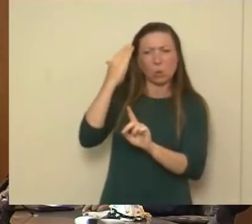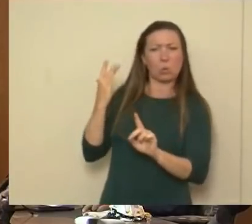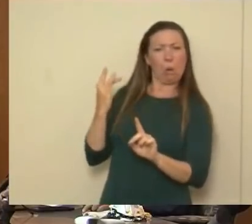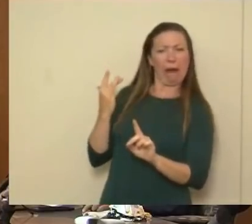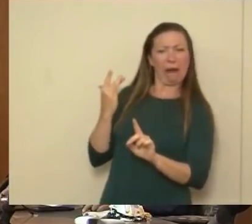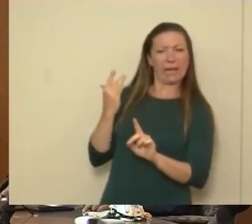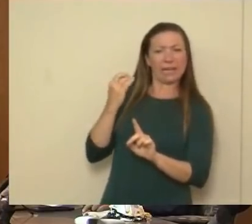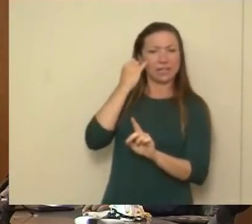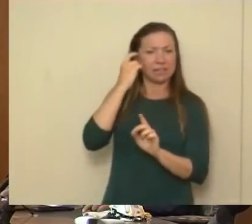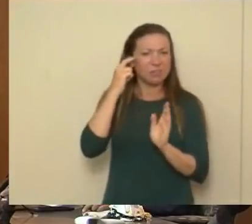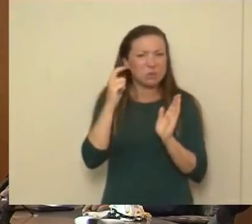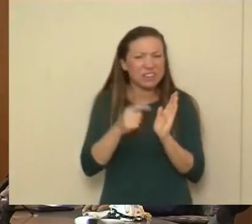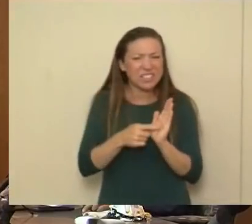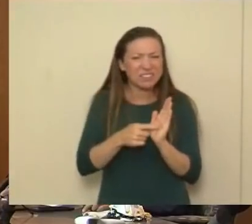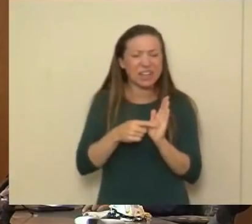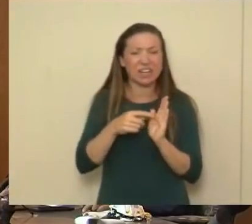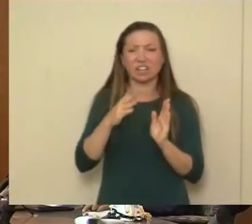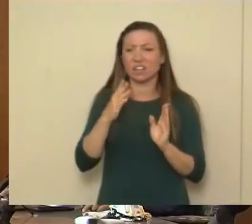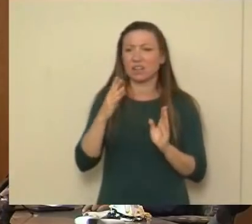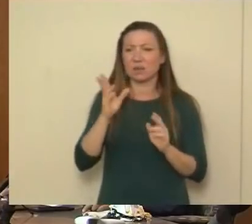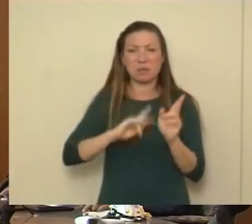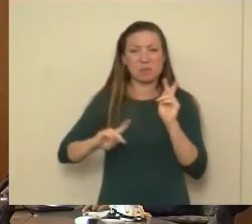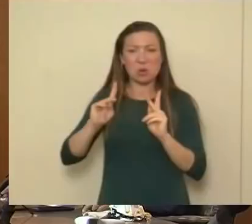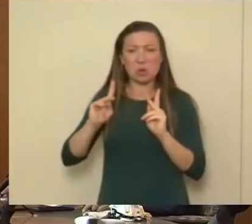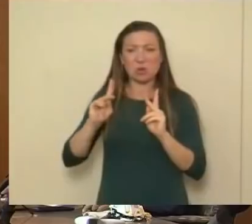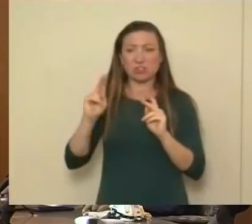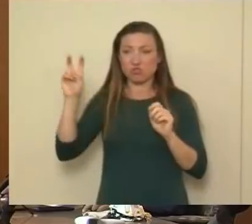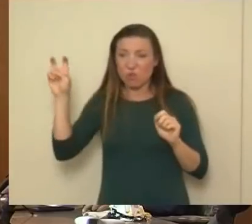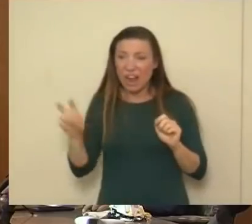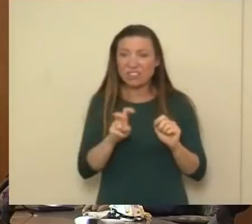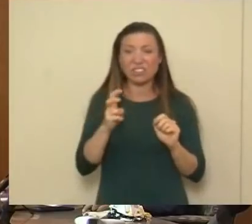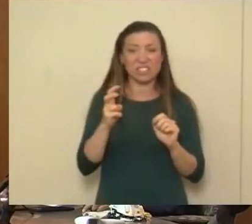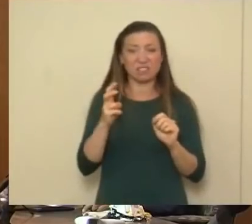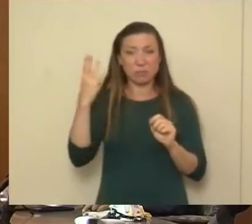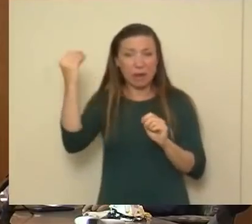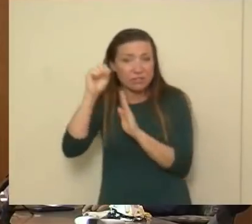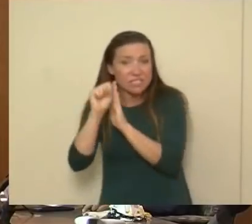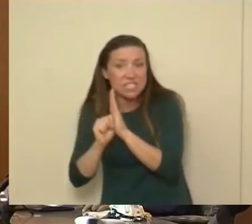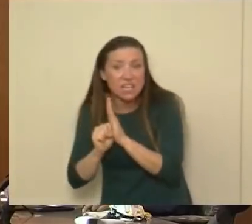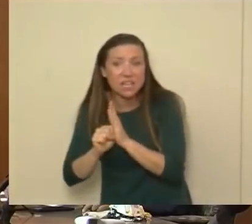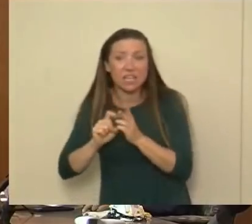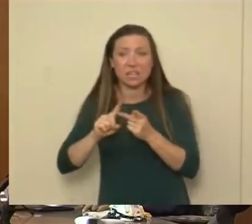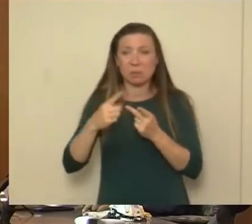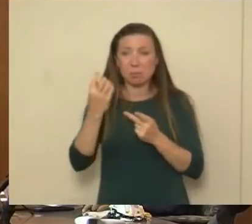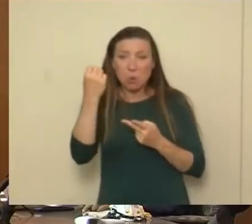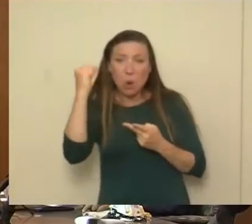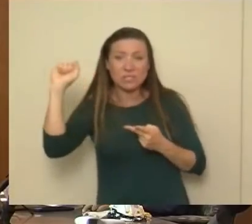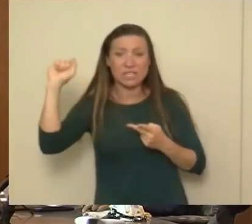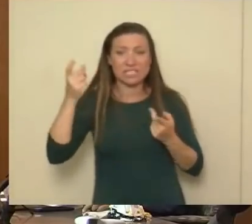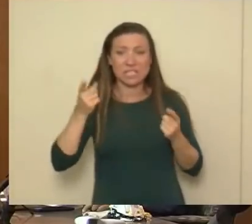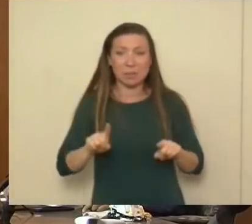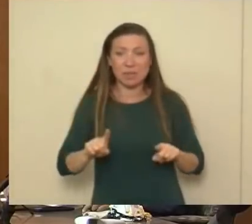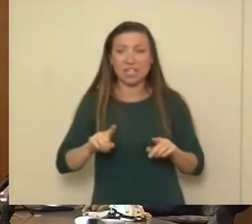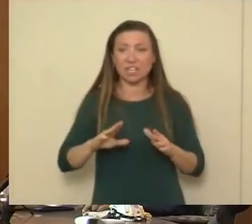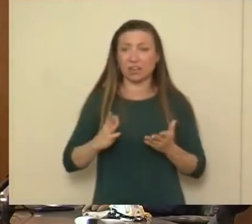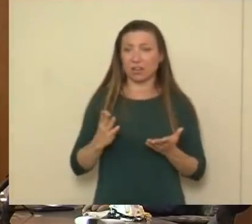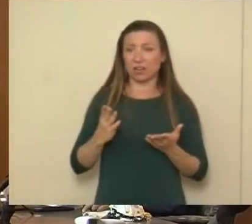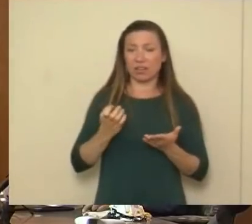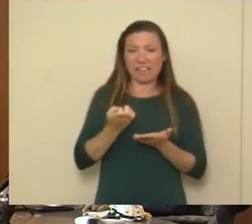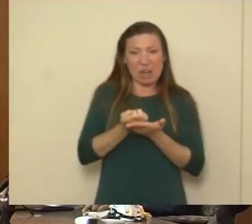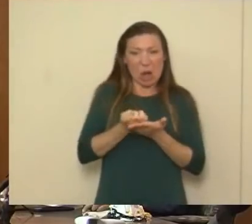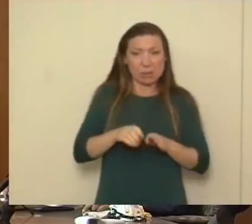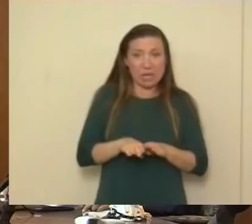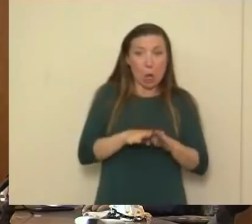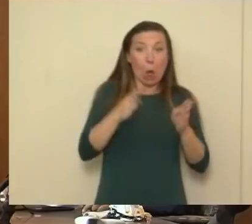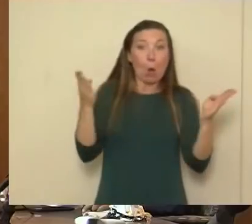out of state, protests that have been happening, the general reopening of the economy, or kind of what factors have been pinpointed as